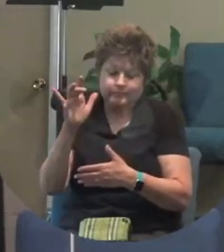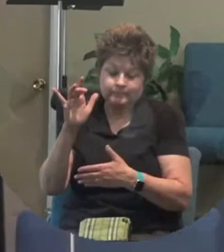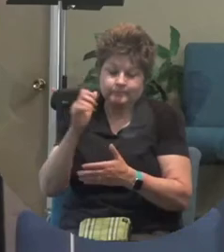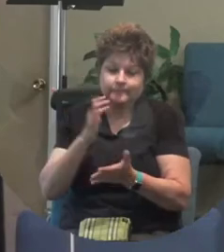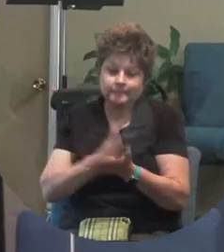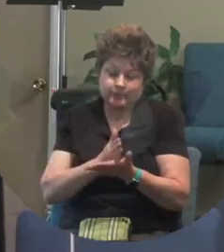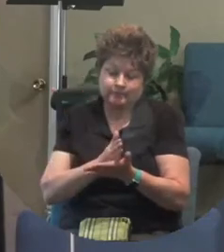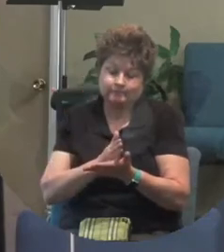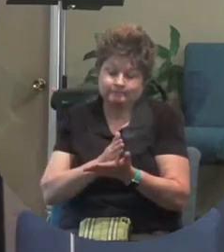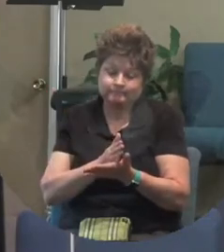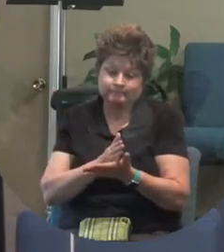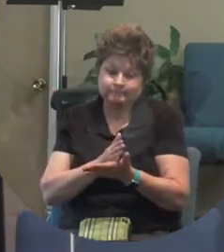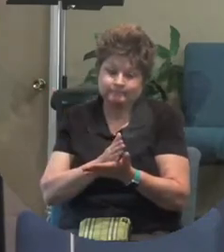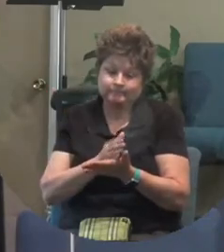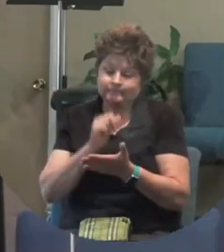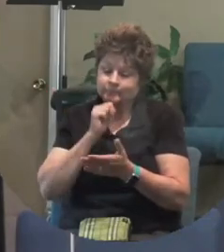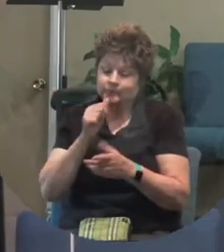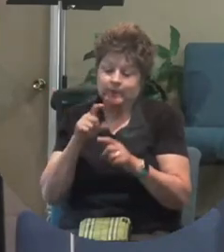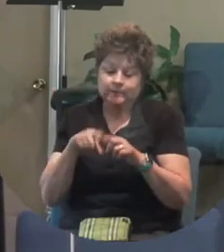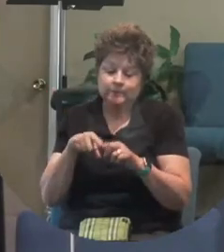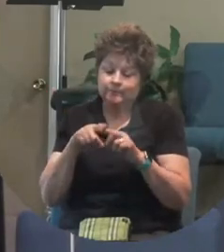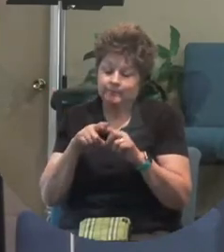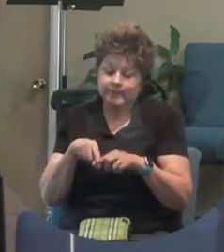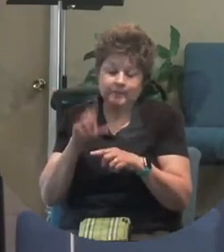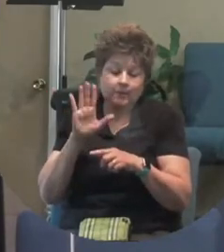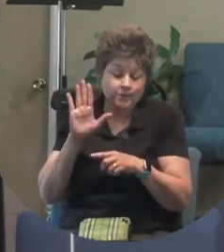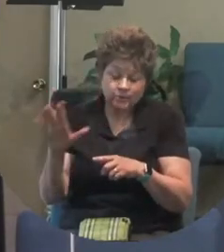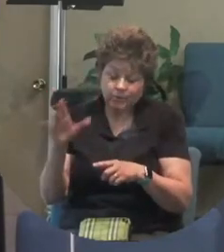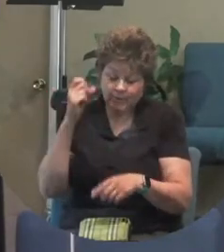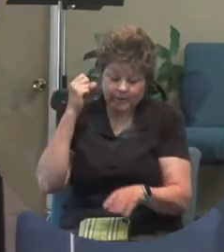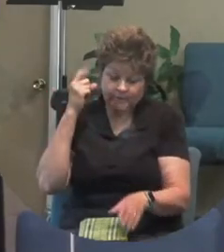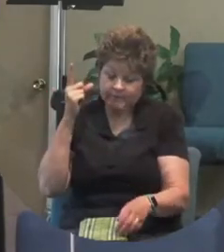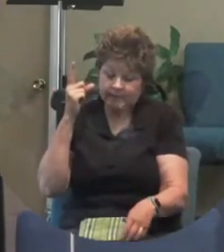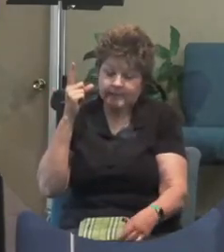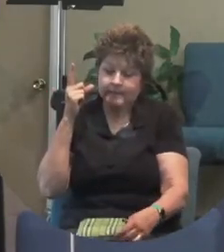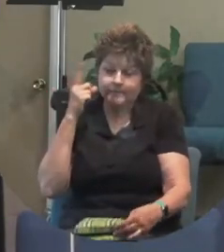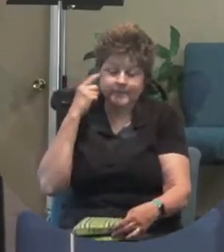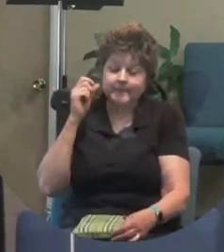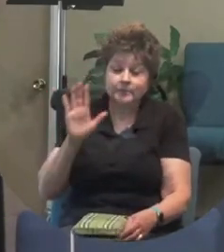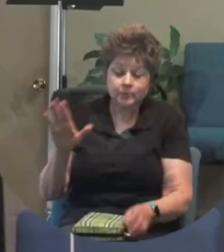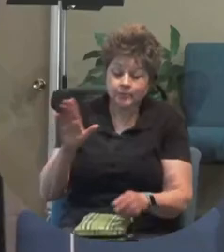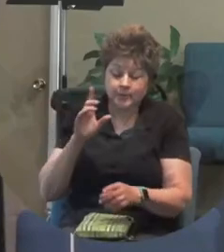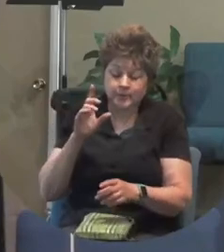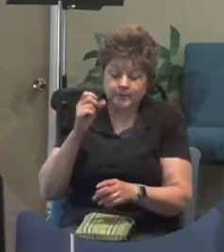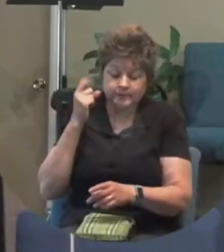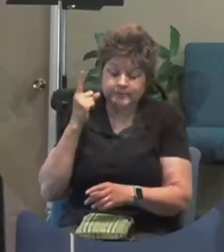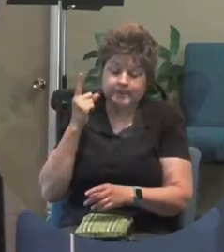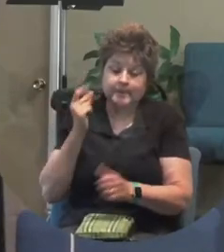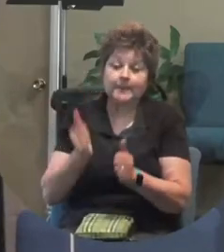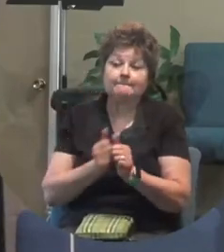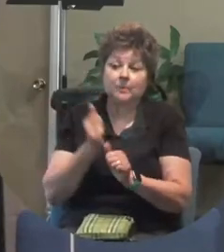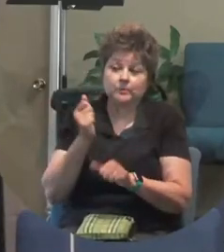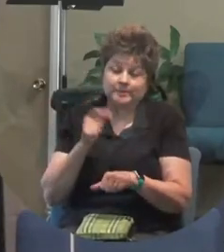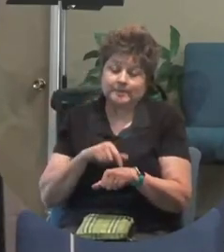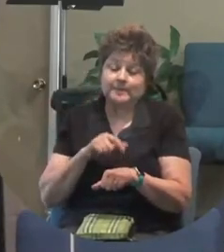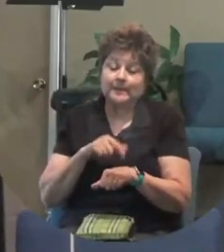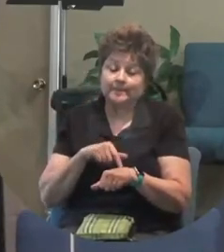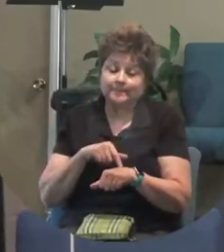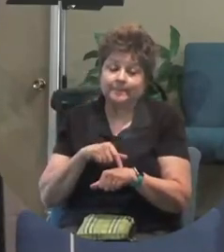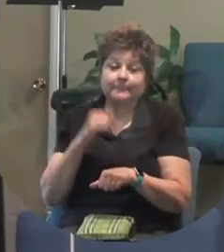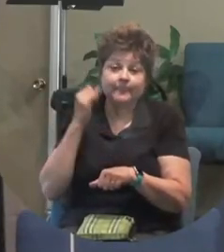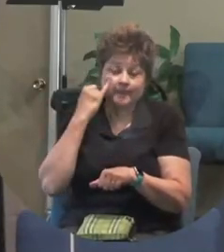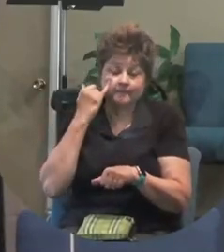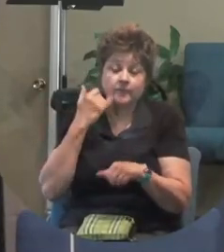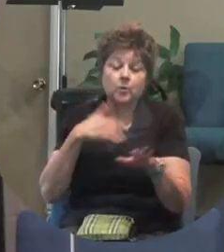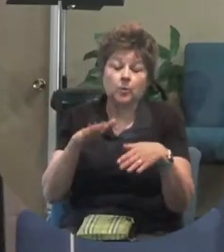Stop. Don't lean on your own understanding, because your own understanding, most of the time, if you're